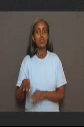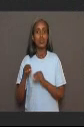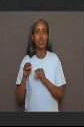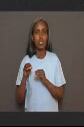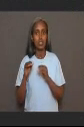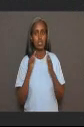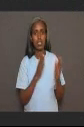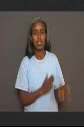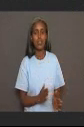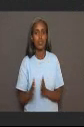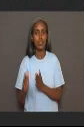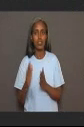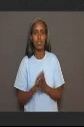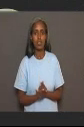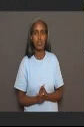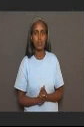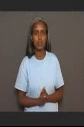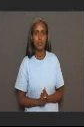Students, let's get ready.